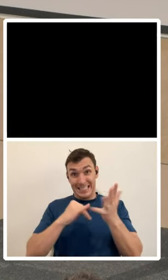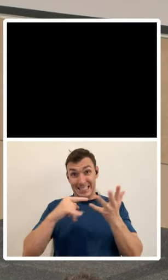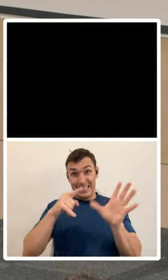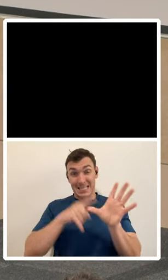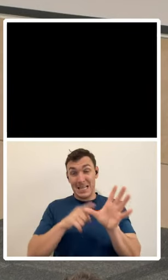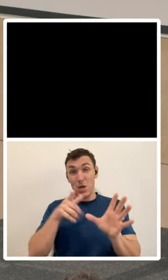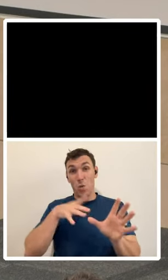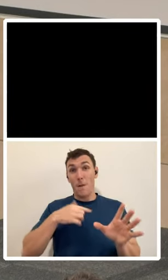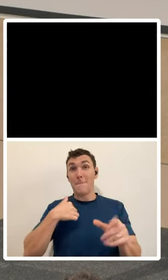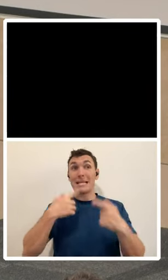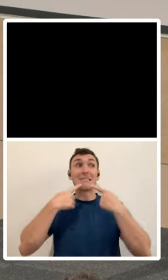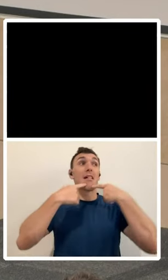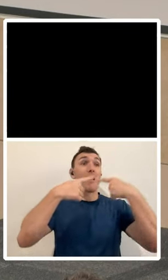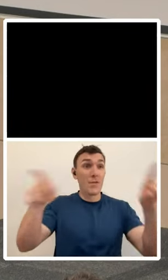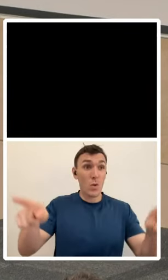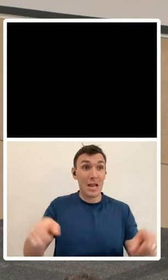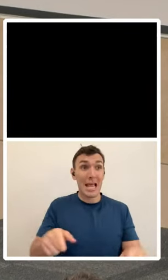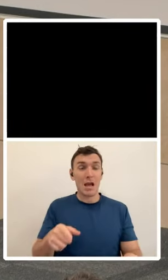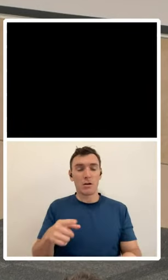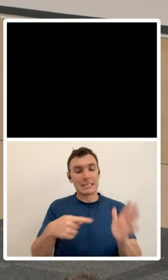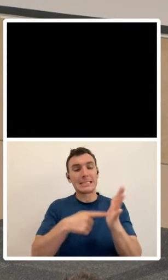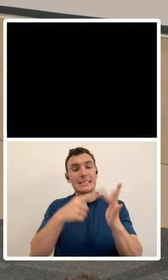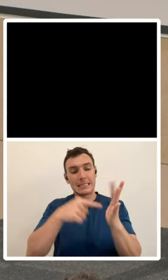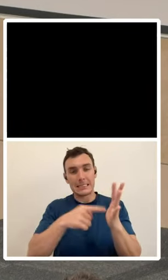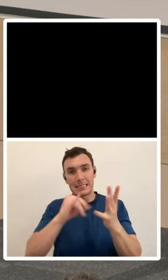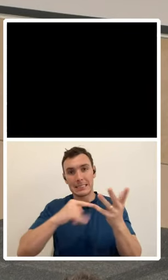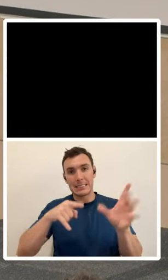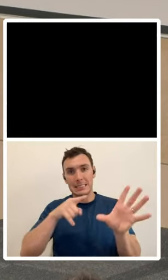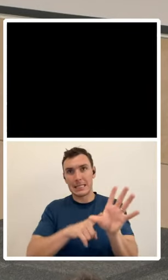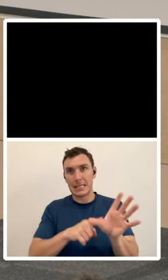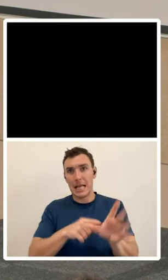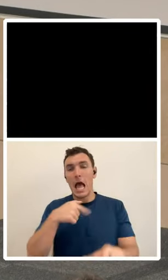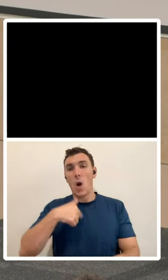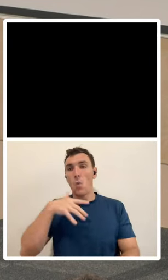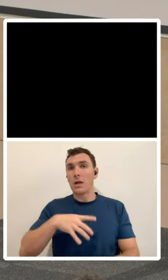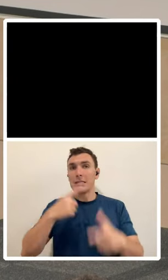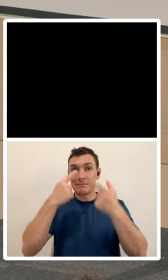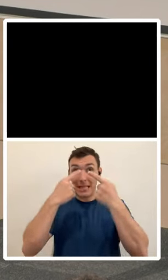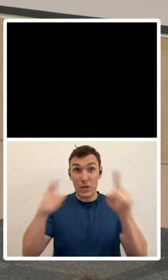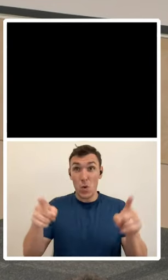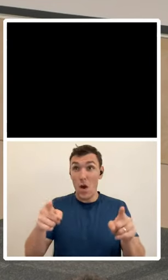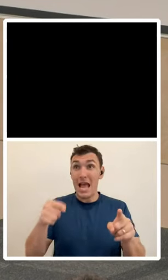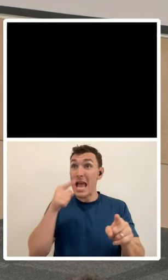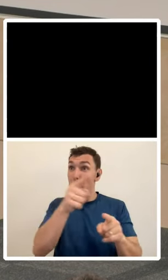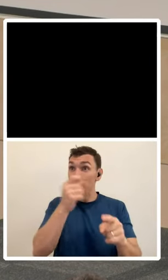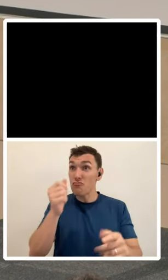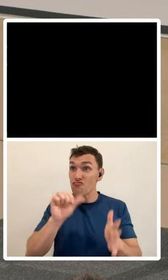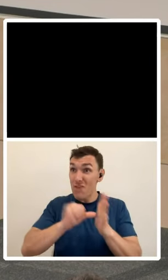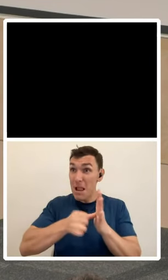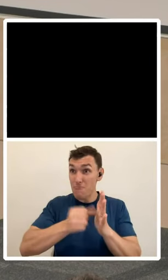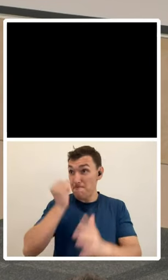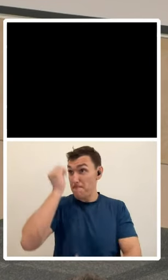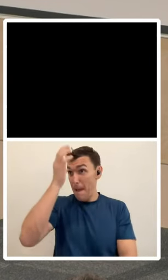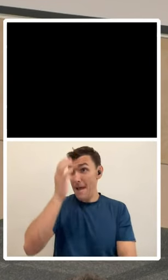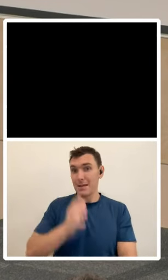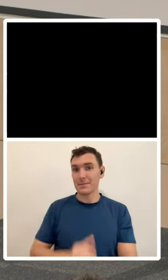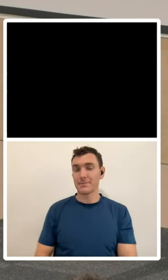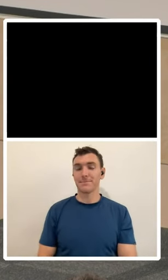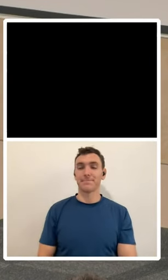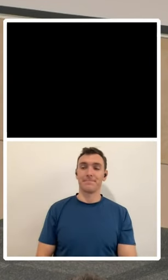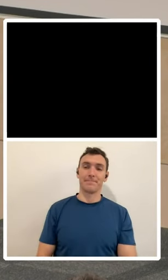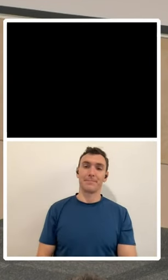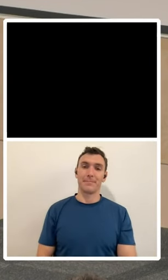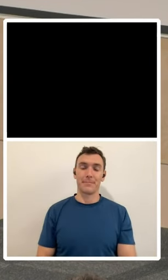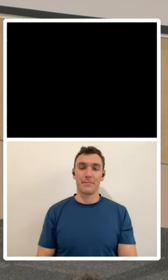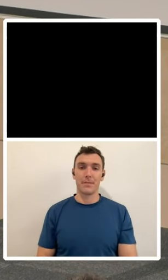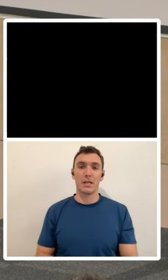to Titsy quite a lot and Arthur about markets. And markets are one of the main ways I understand the world. And Titsy is a very smart guy. He was